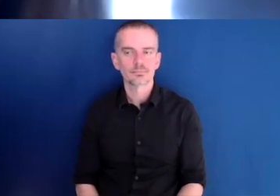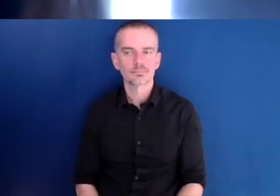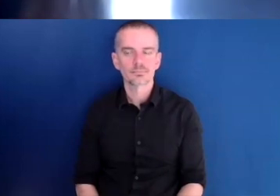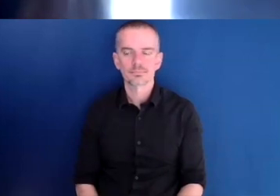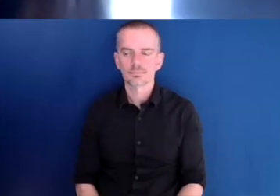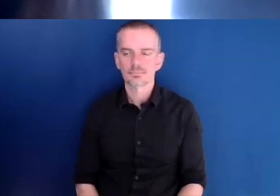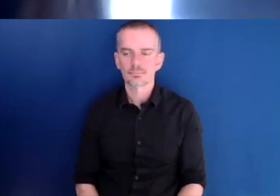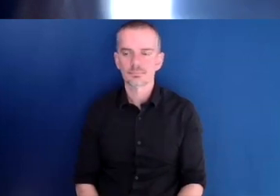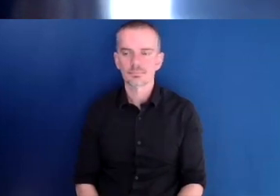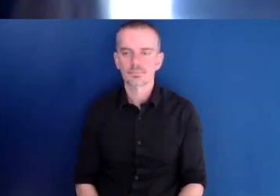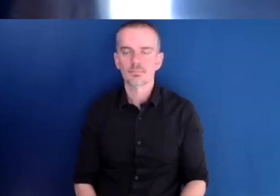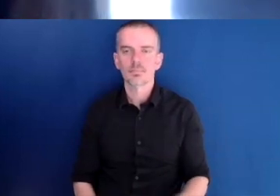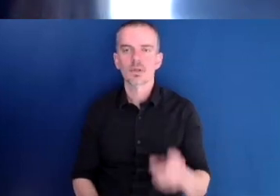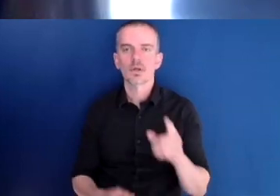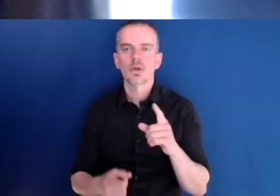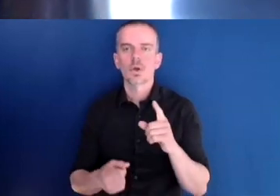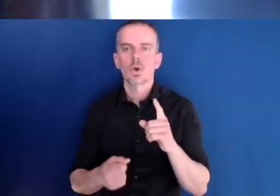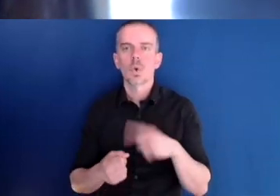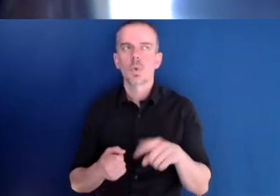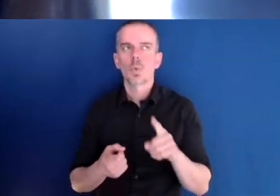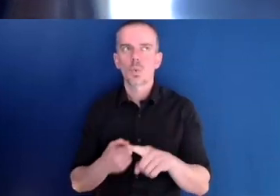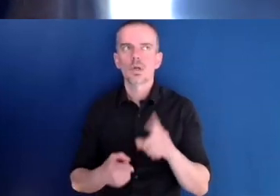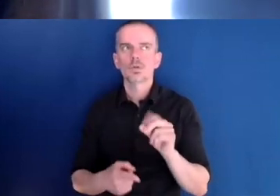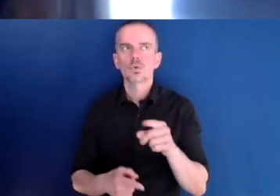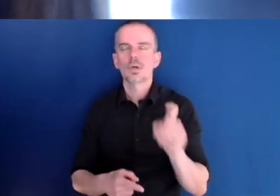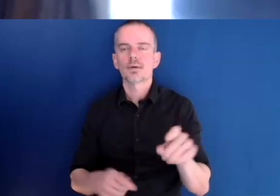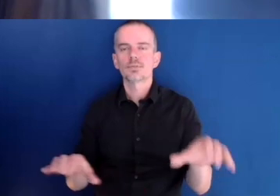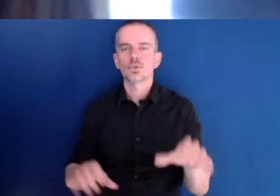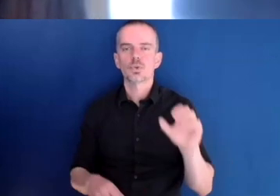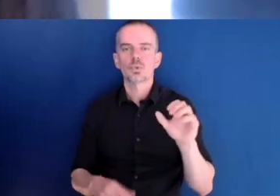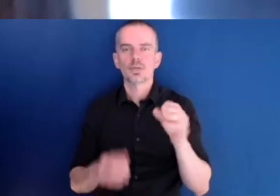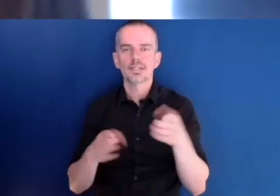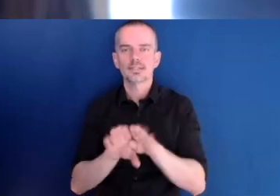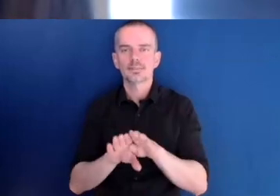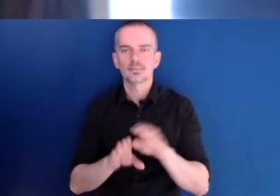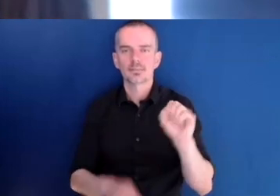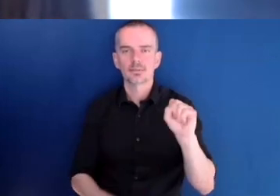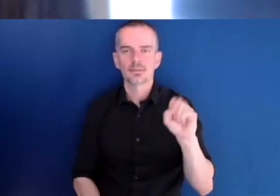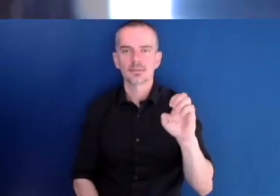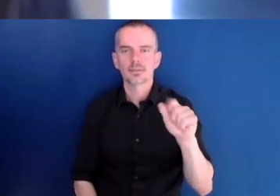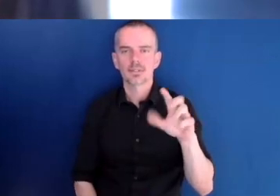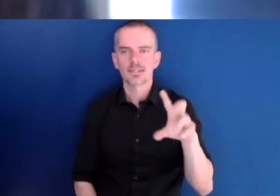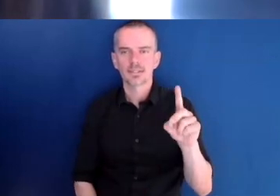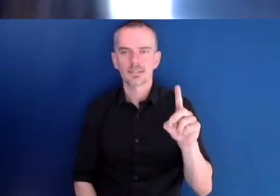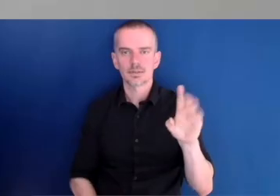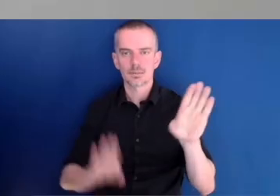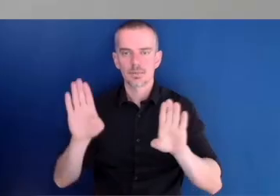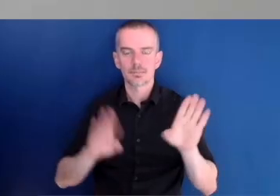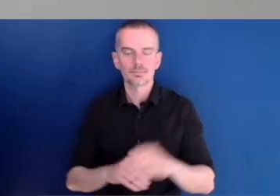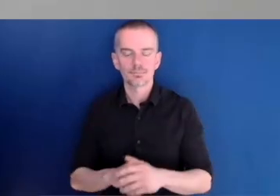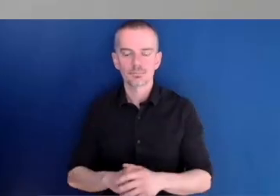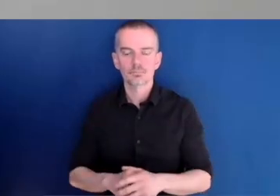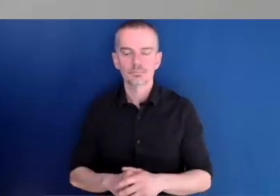When do you have to do a sealed bid? Kyle, do you want to take that one? Yeah,